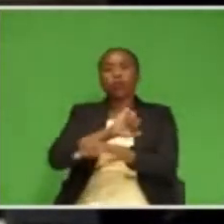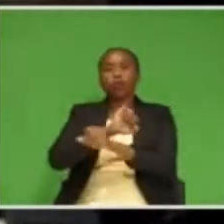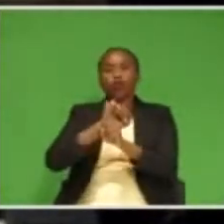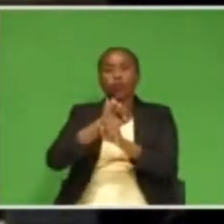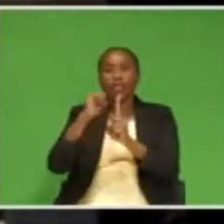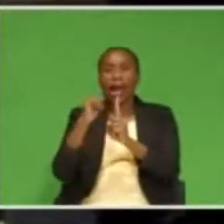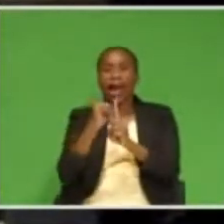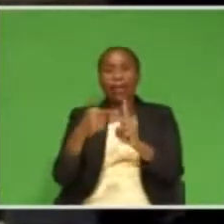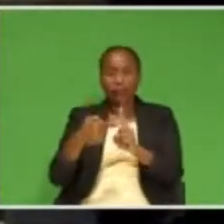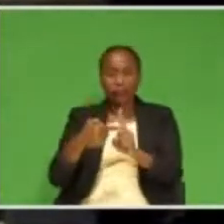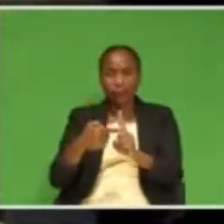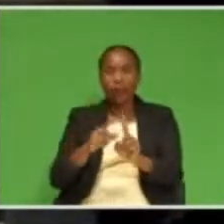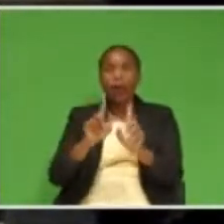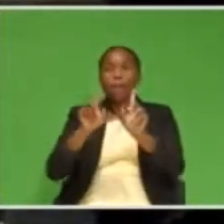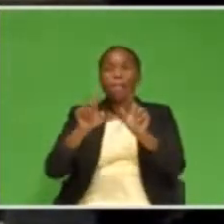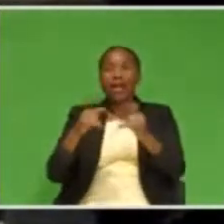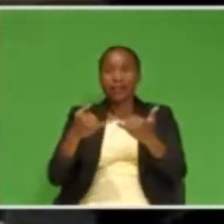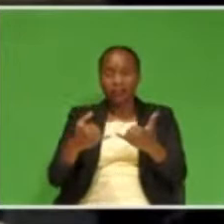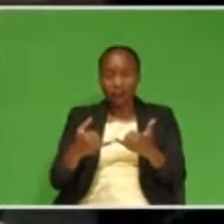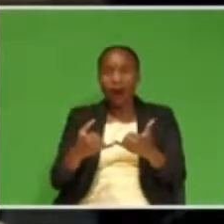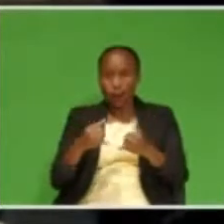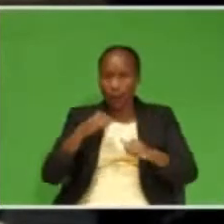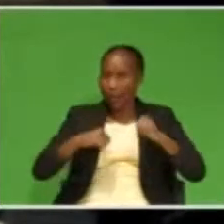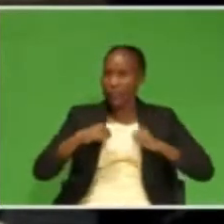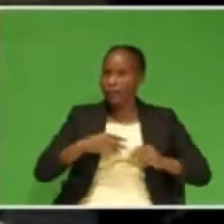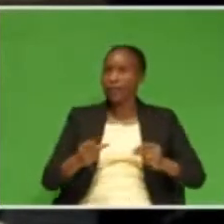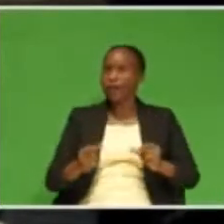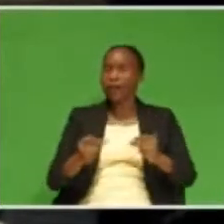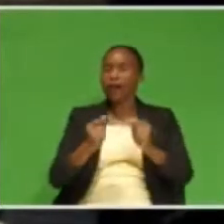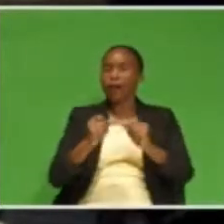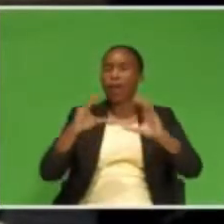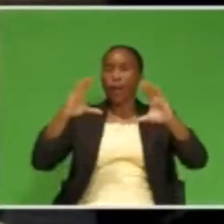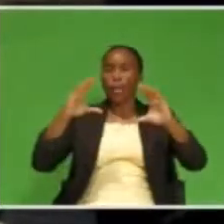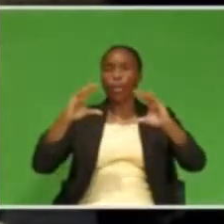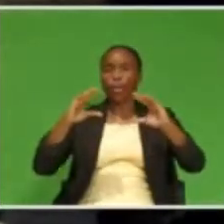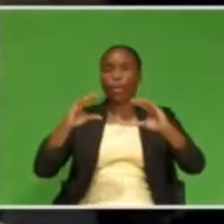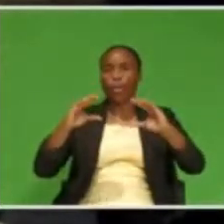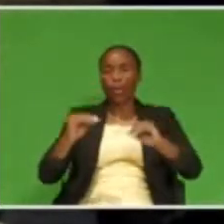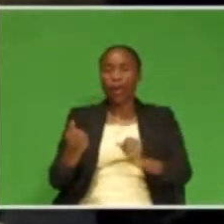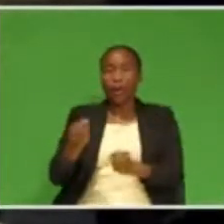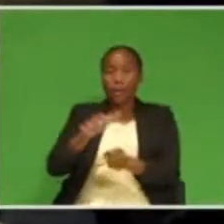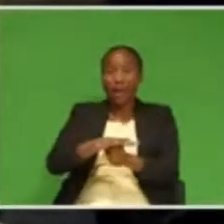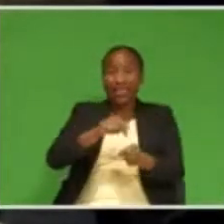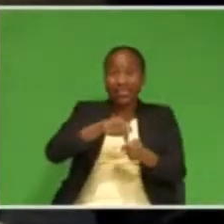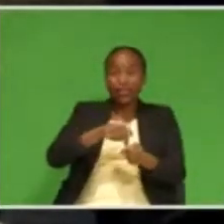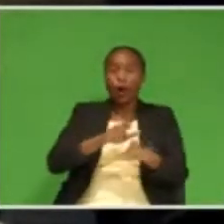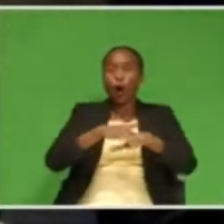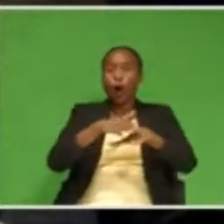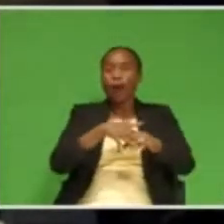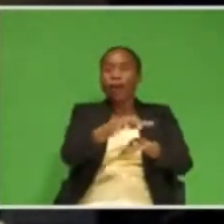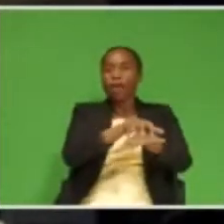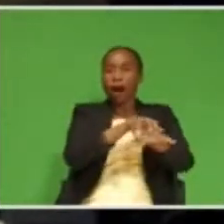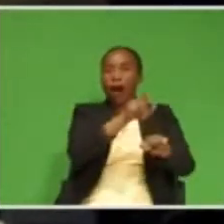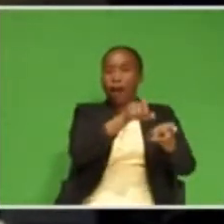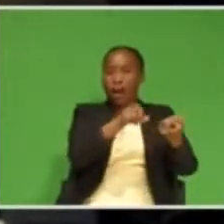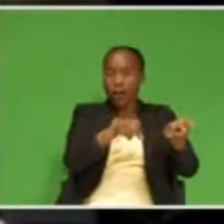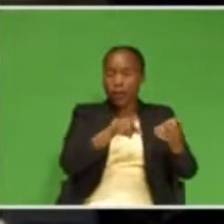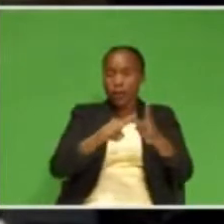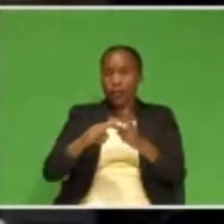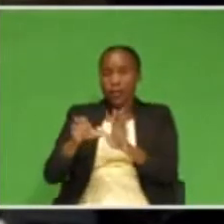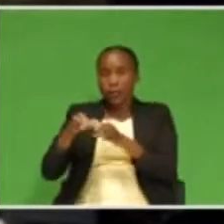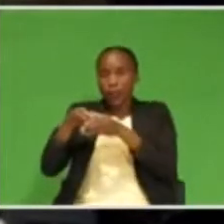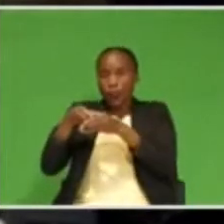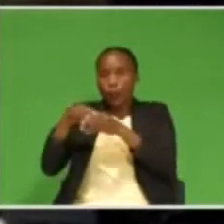must act to lessen the impact of the crisis on farmers, on small businesses, on